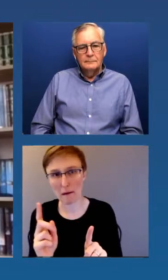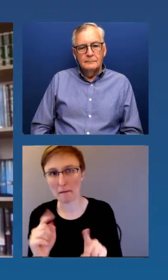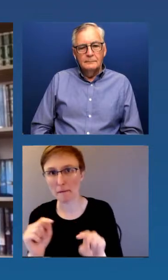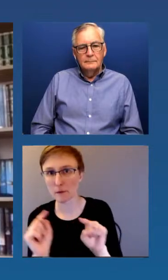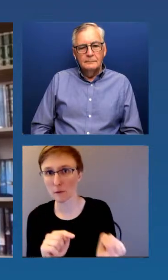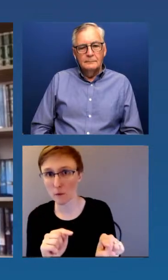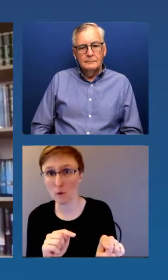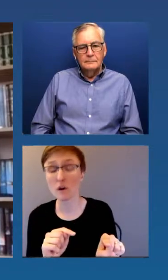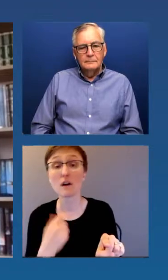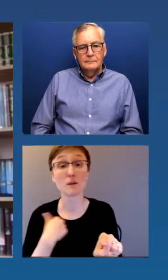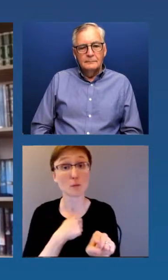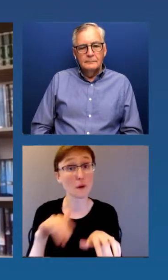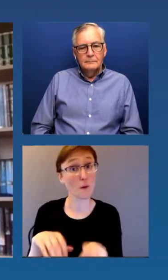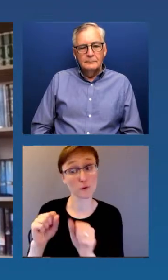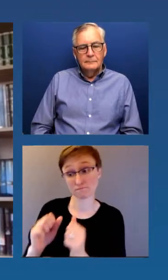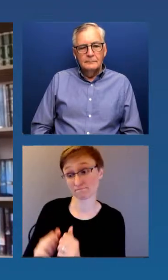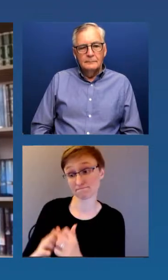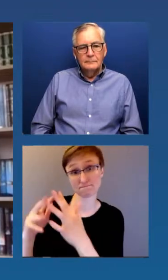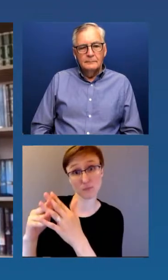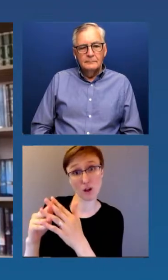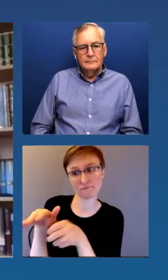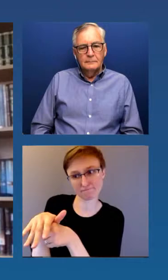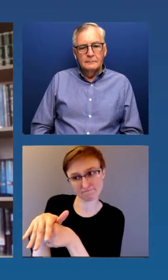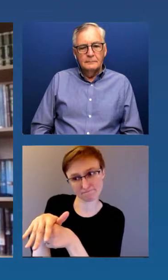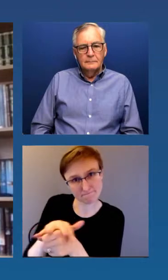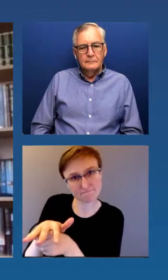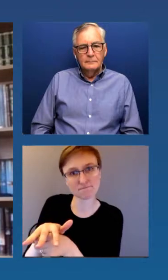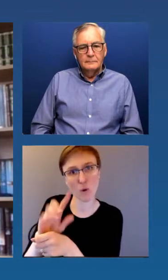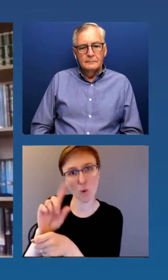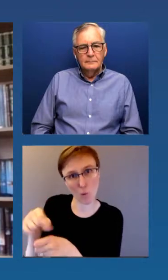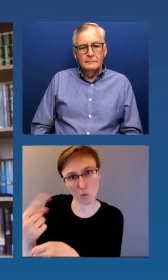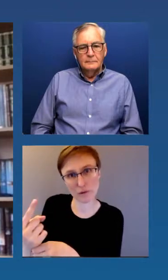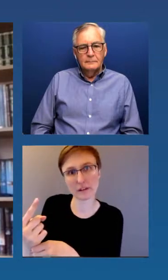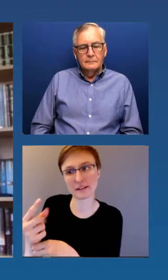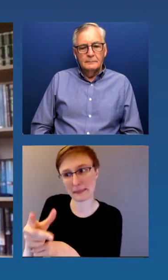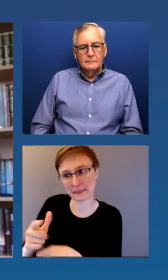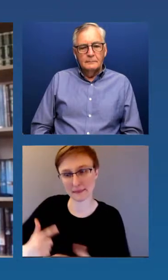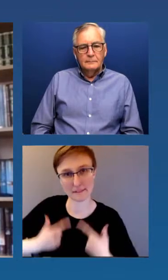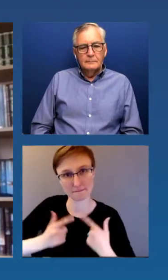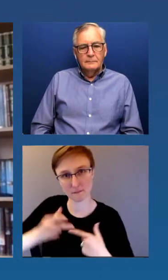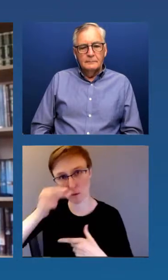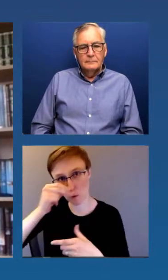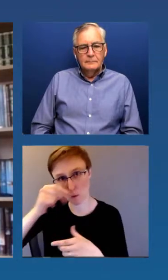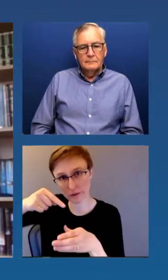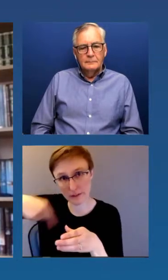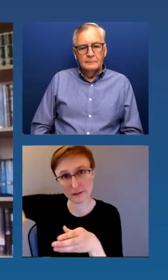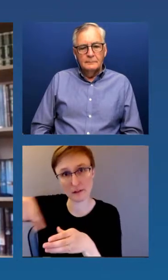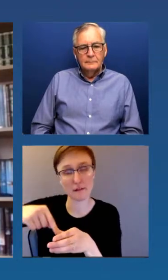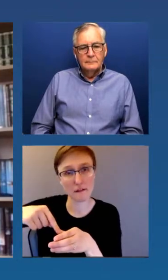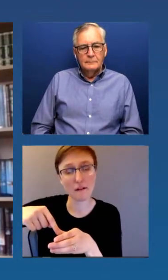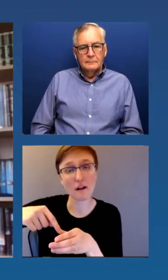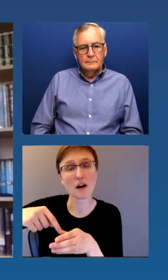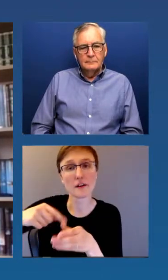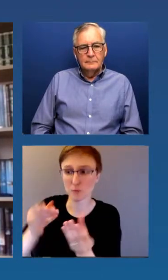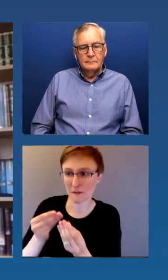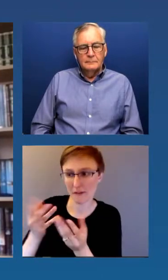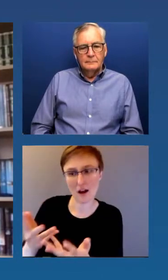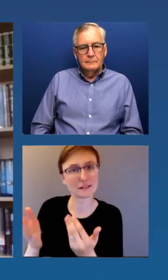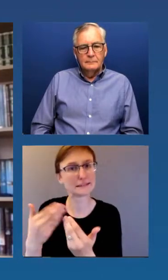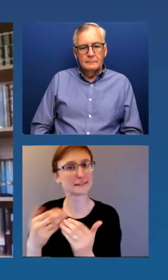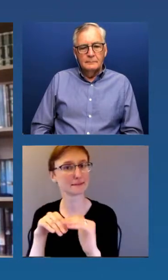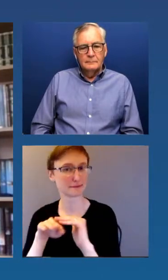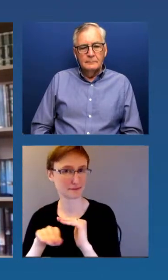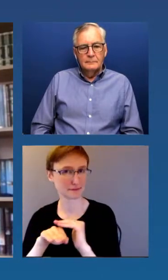Pop-up clinics, exclusive to residents to those neighborhoods, were set up in areas recommended by communities to make it as easy and convenient as